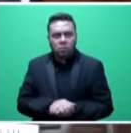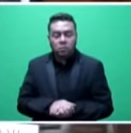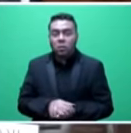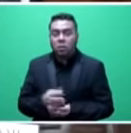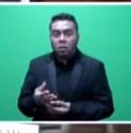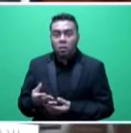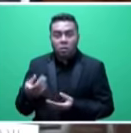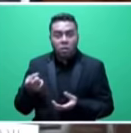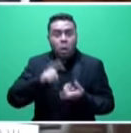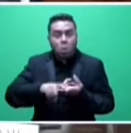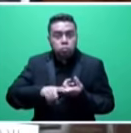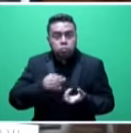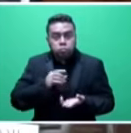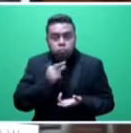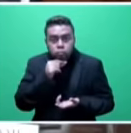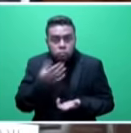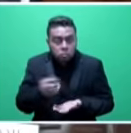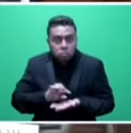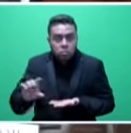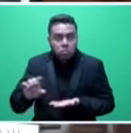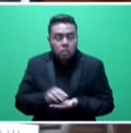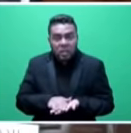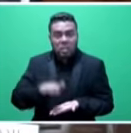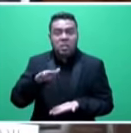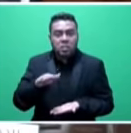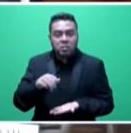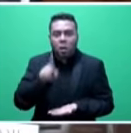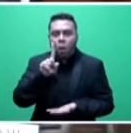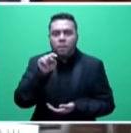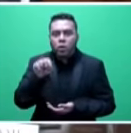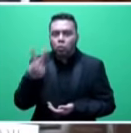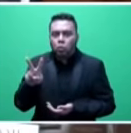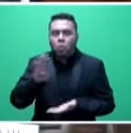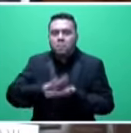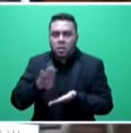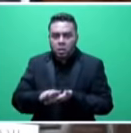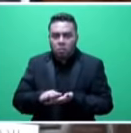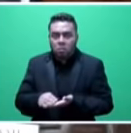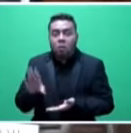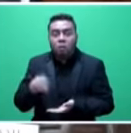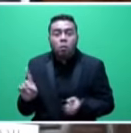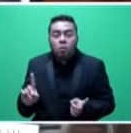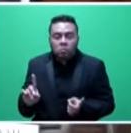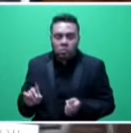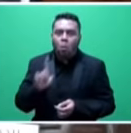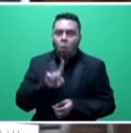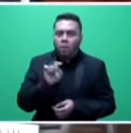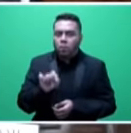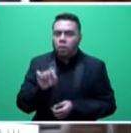Total loan program, 2.7 billion, increased by 1.2 billion from 1.5